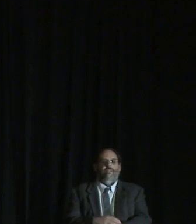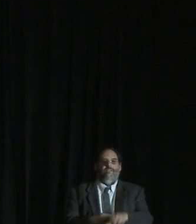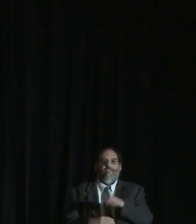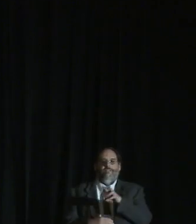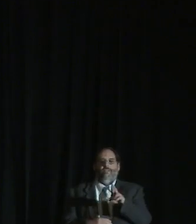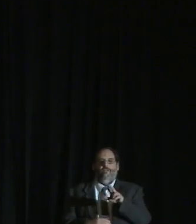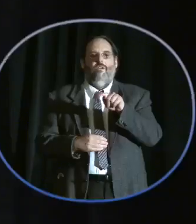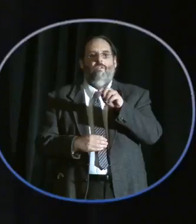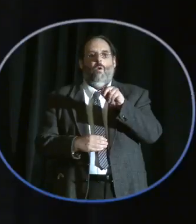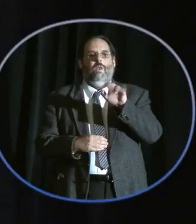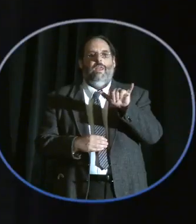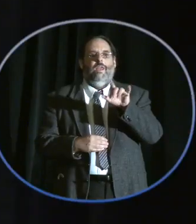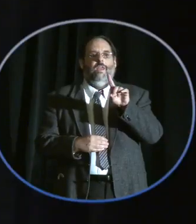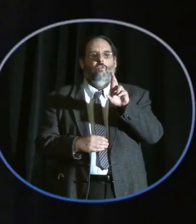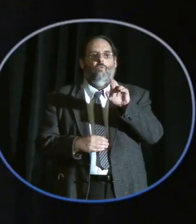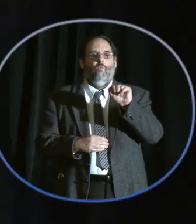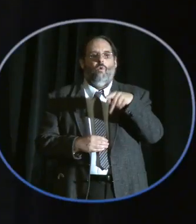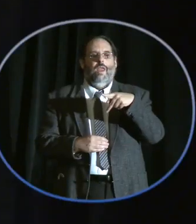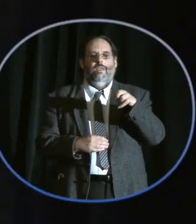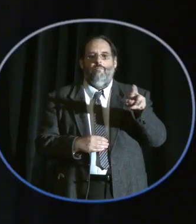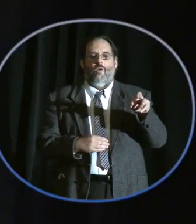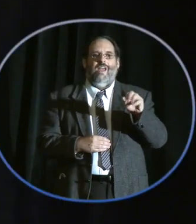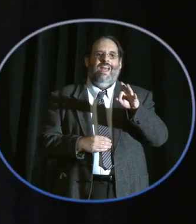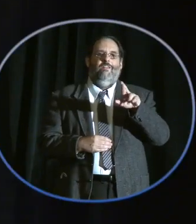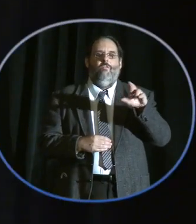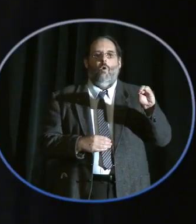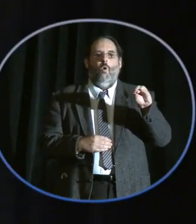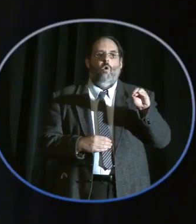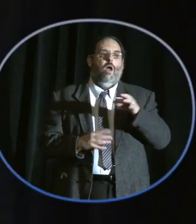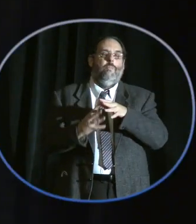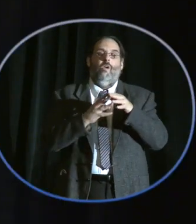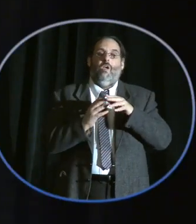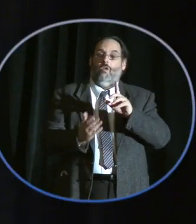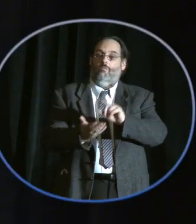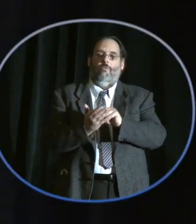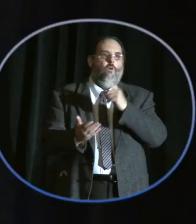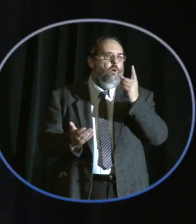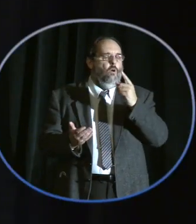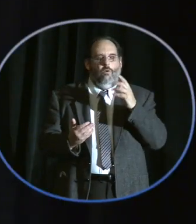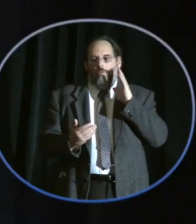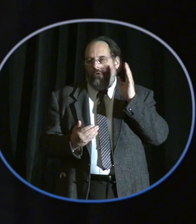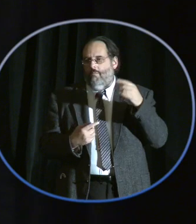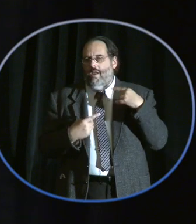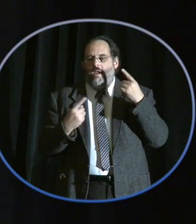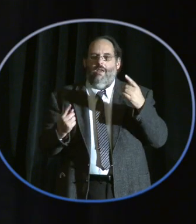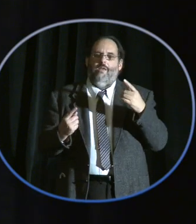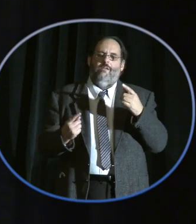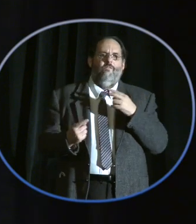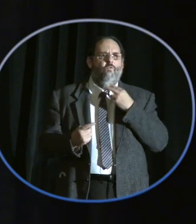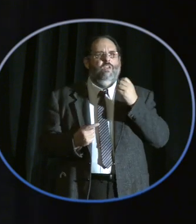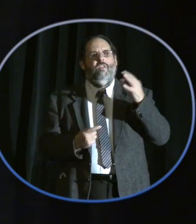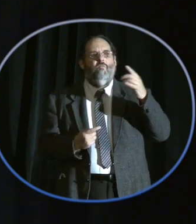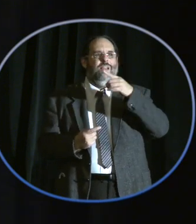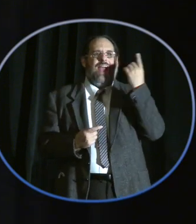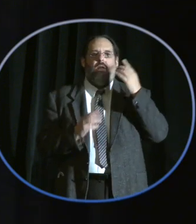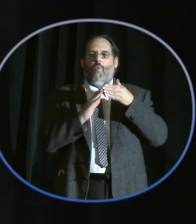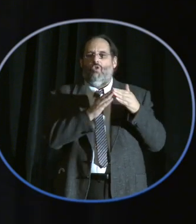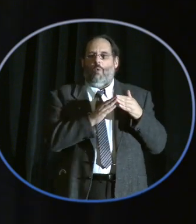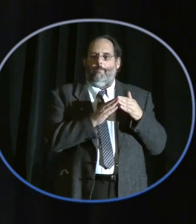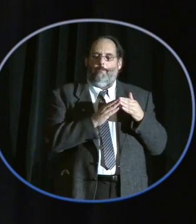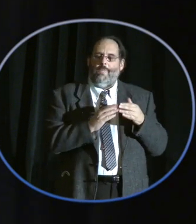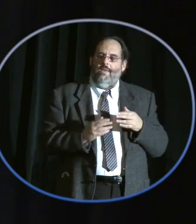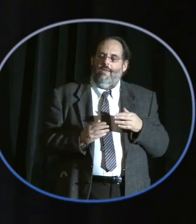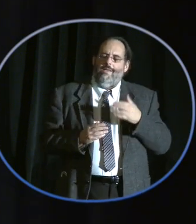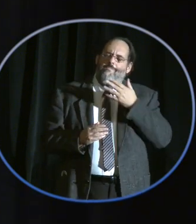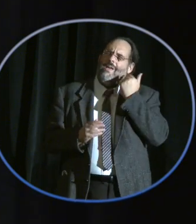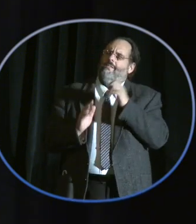Dr. Tony Draper, the Afro-American newspaper is and always will be the voice of Black Baltimore. It is